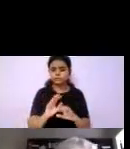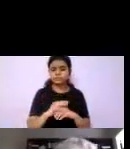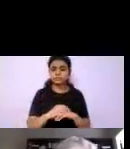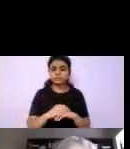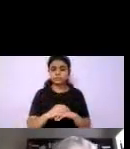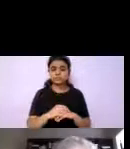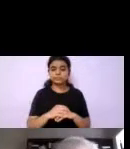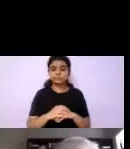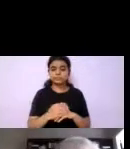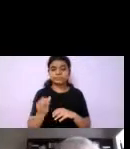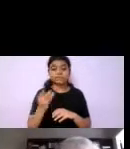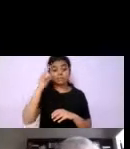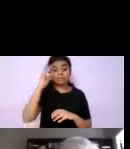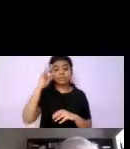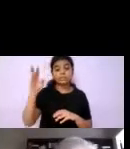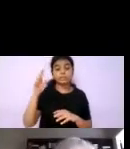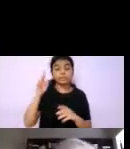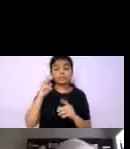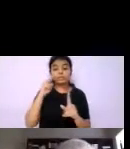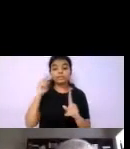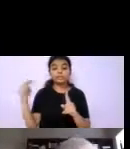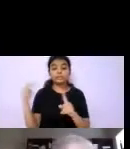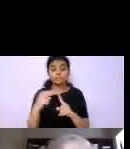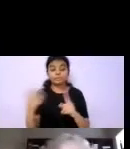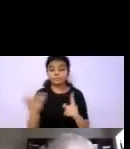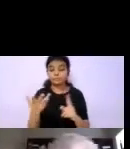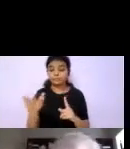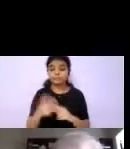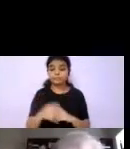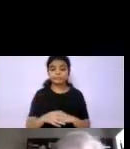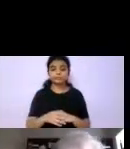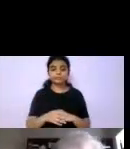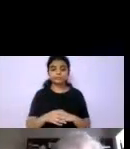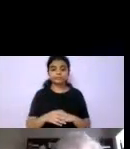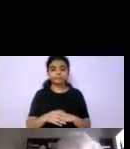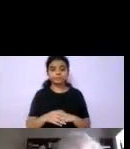The theoretical perspectives we adopt,